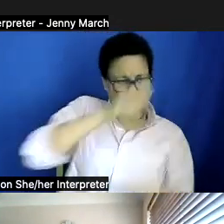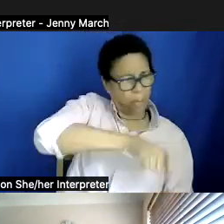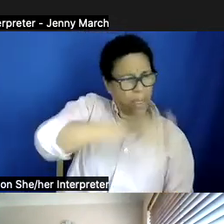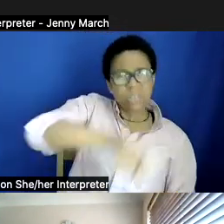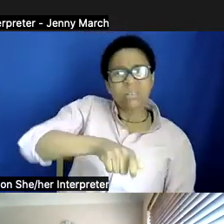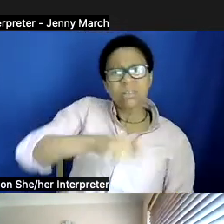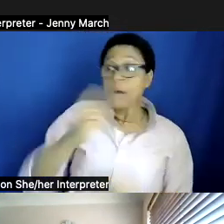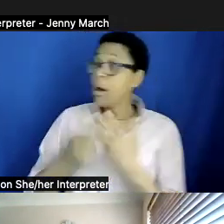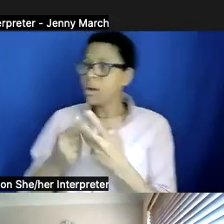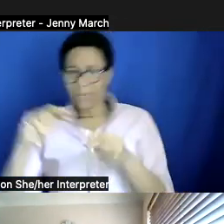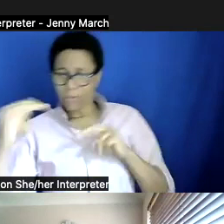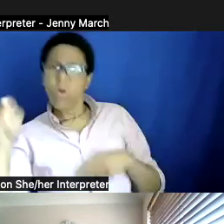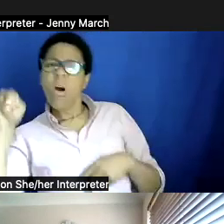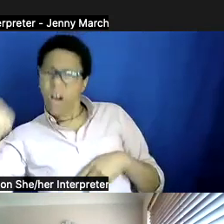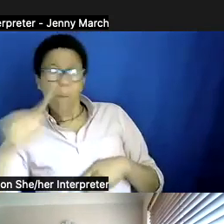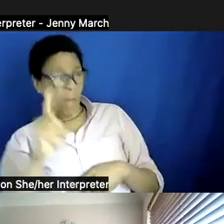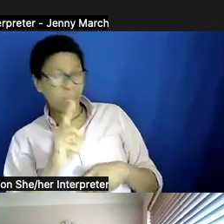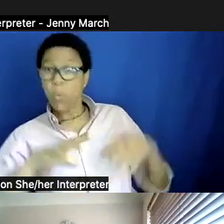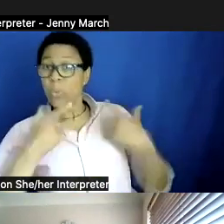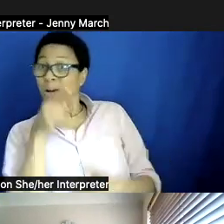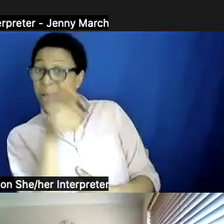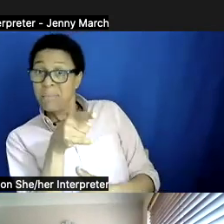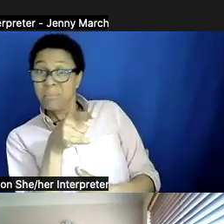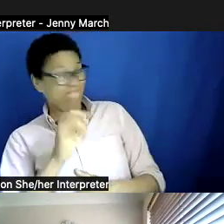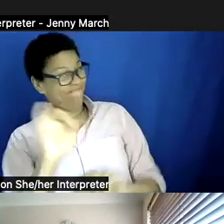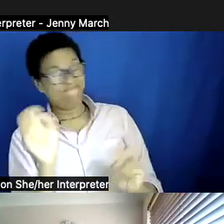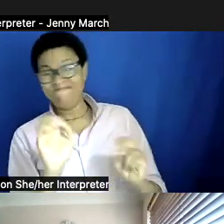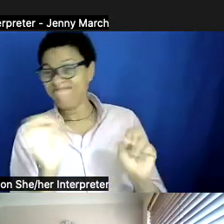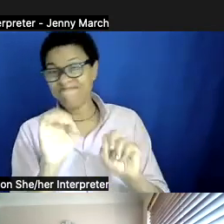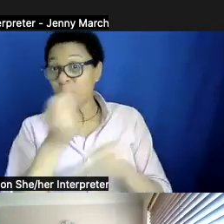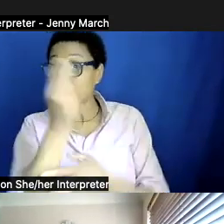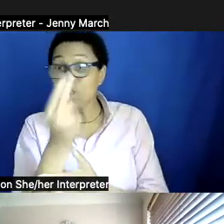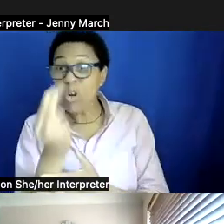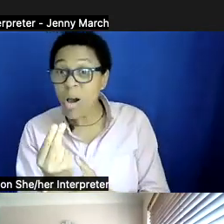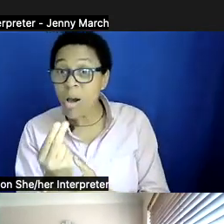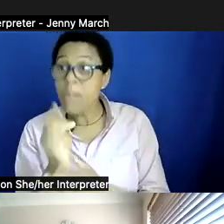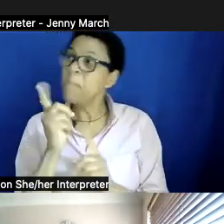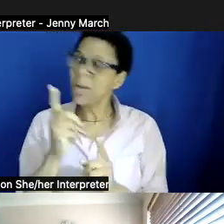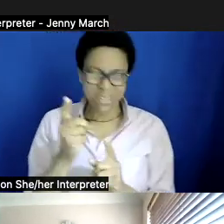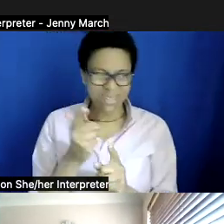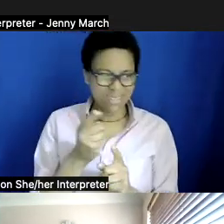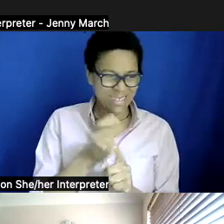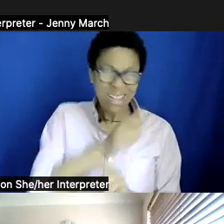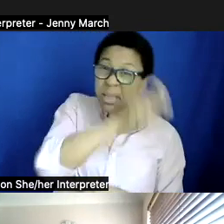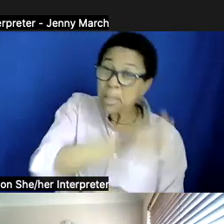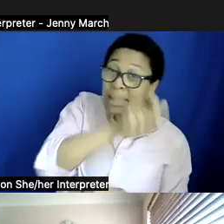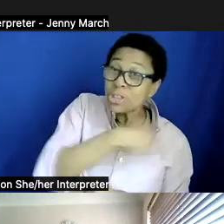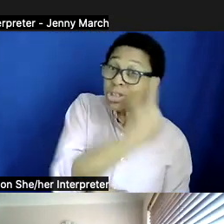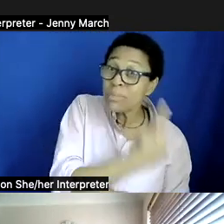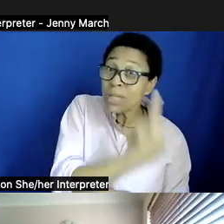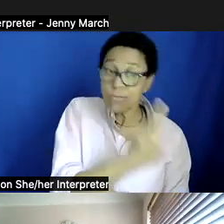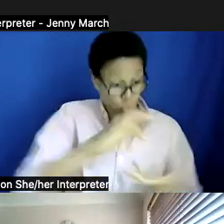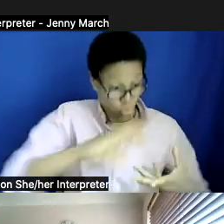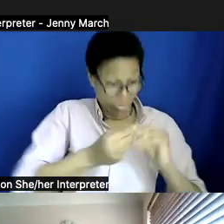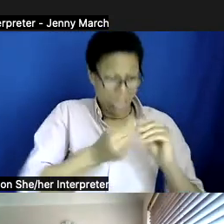done, these were made within sessions with him, but also that kind of takes away the agency from the actual like creators of the